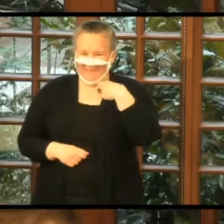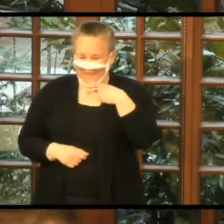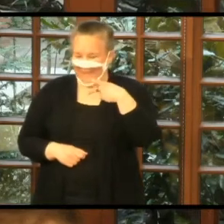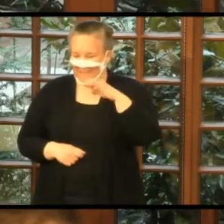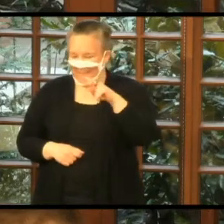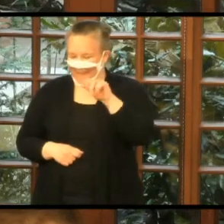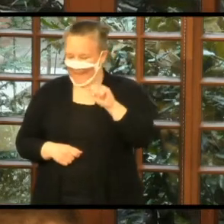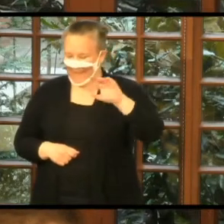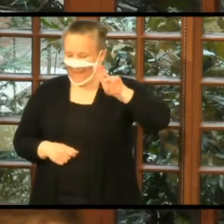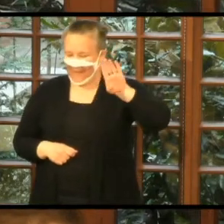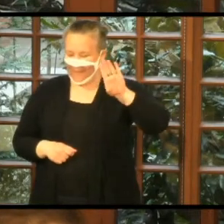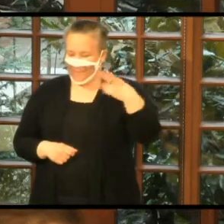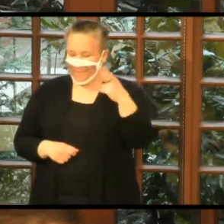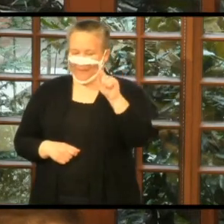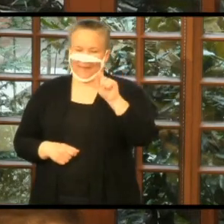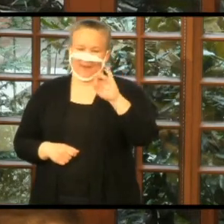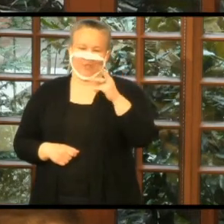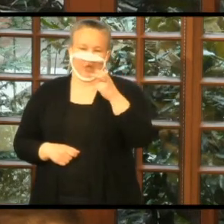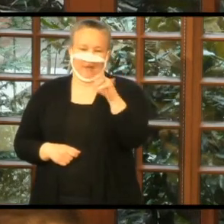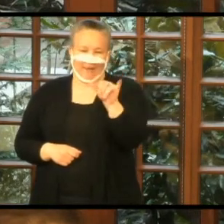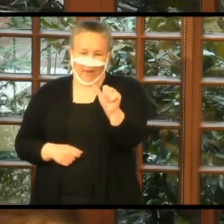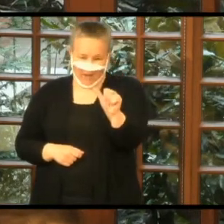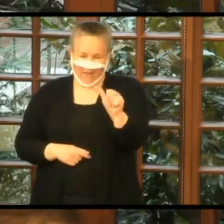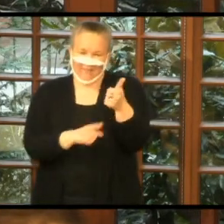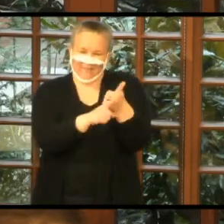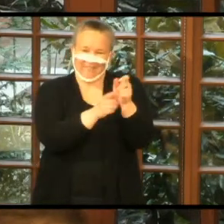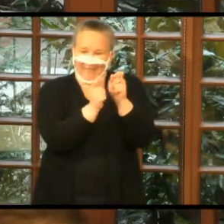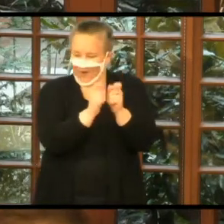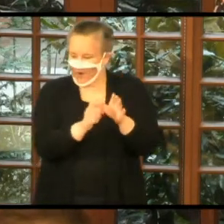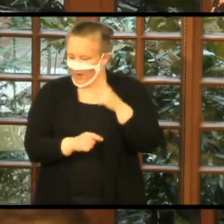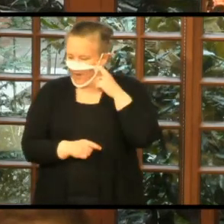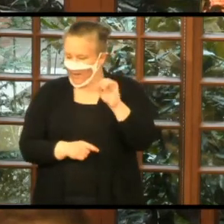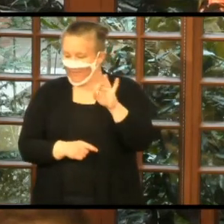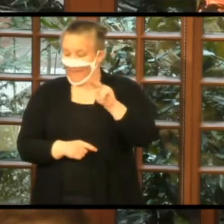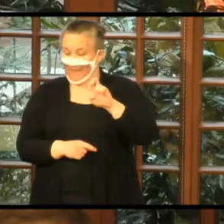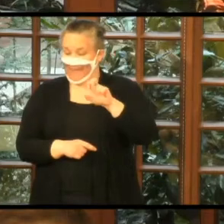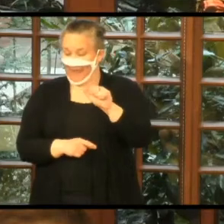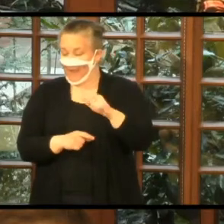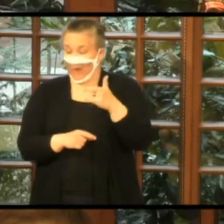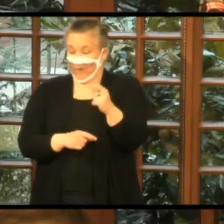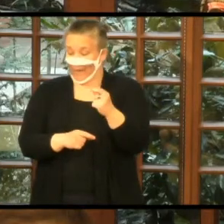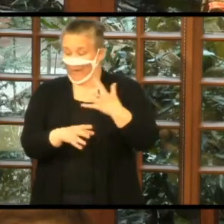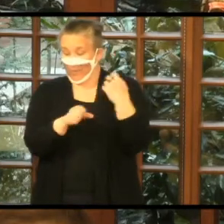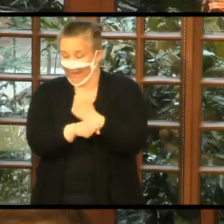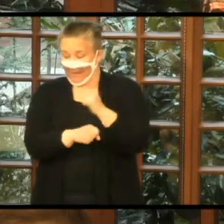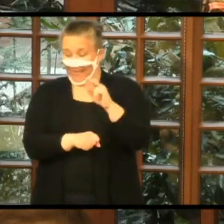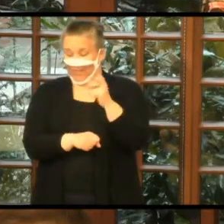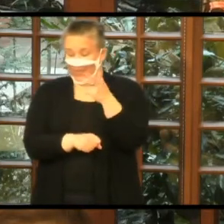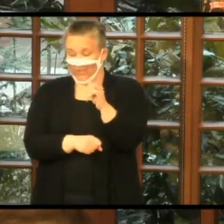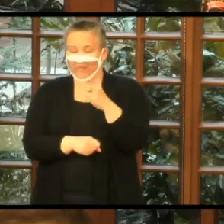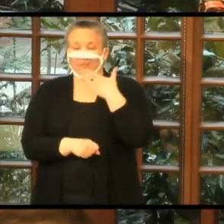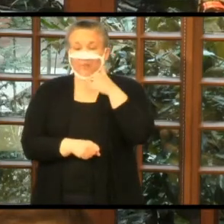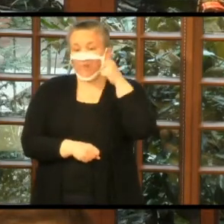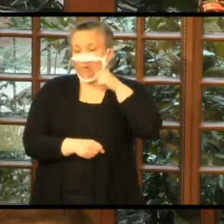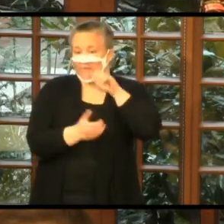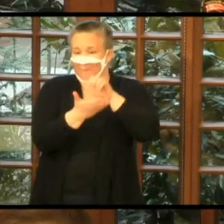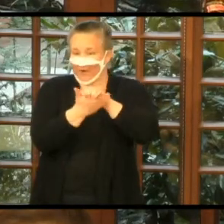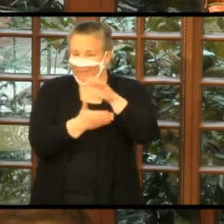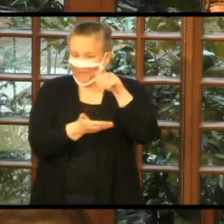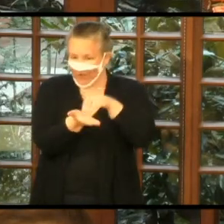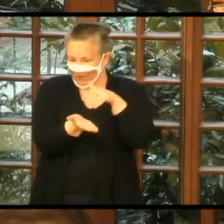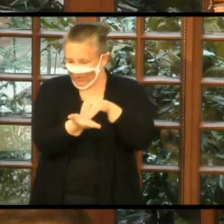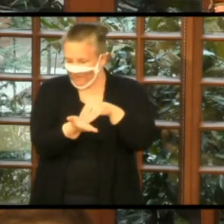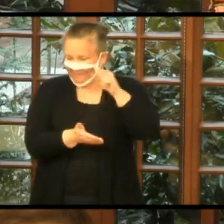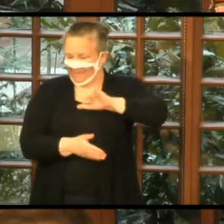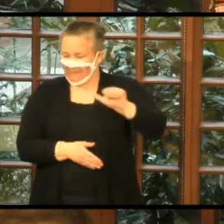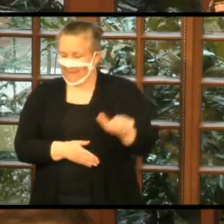Piyali Bhattacharya. Piyali is the editor of the NEA grant-winning anthology Good Girls Marry Doctors, South